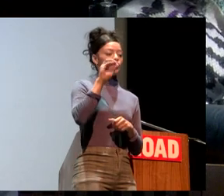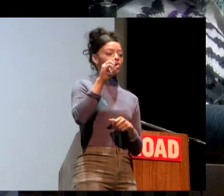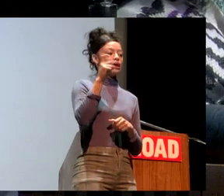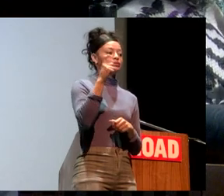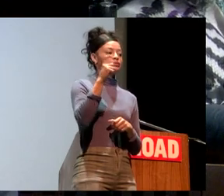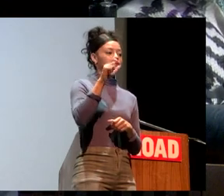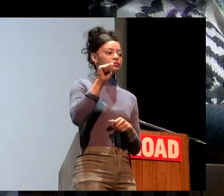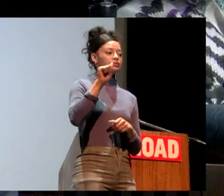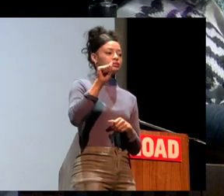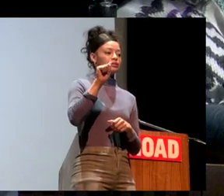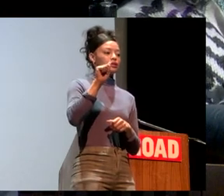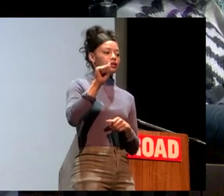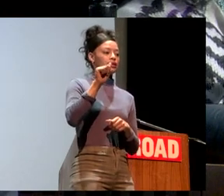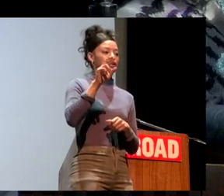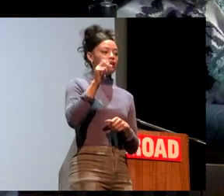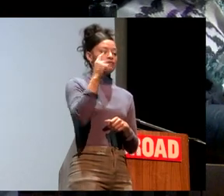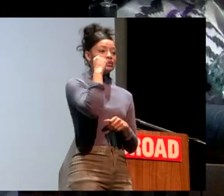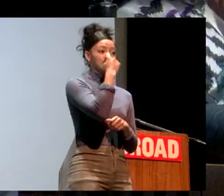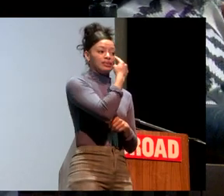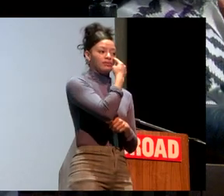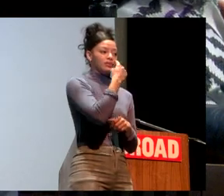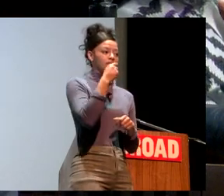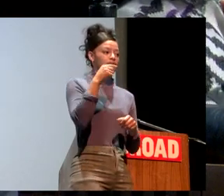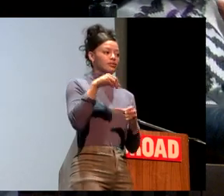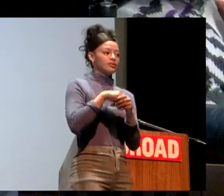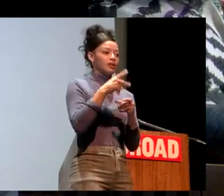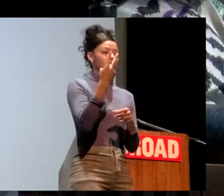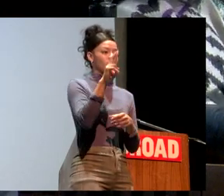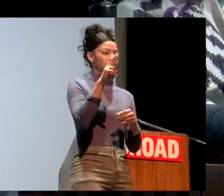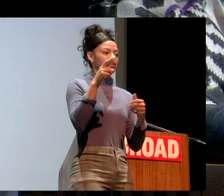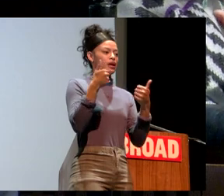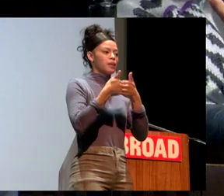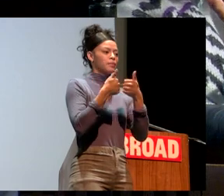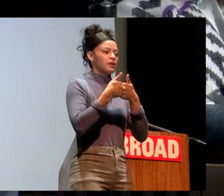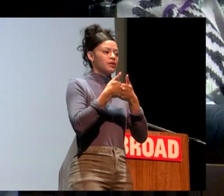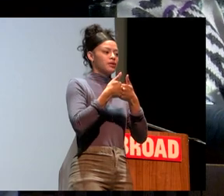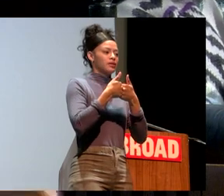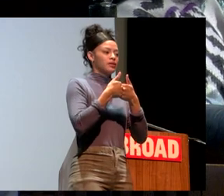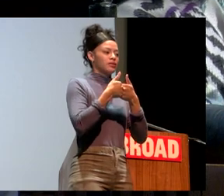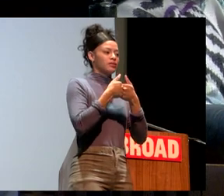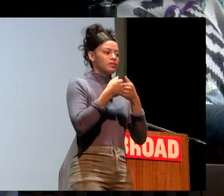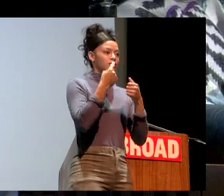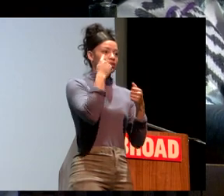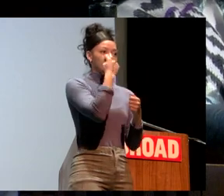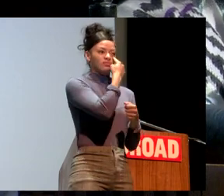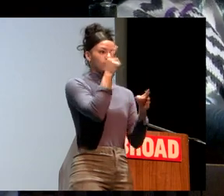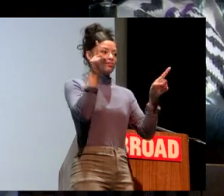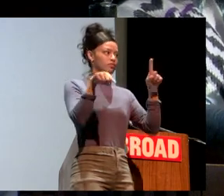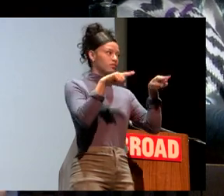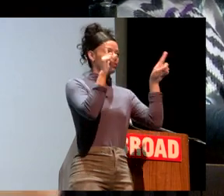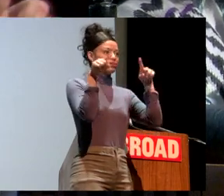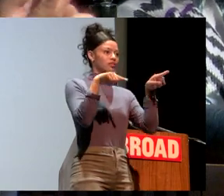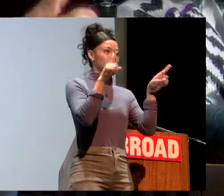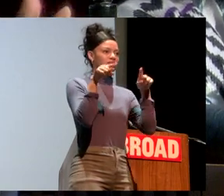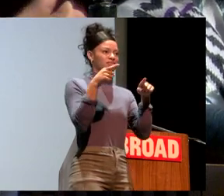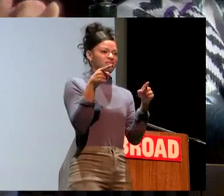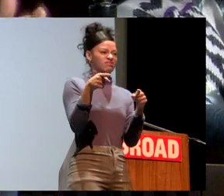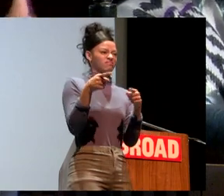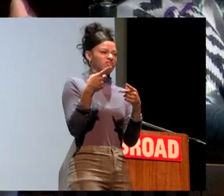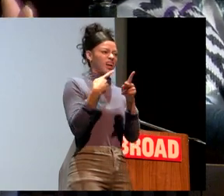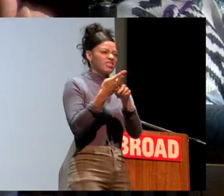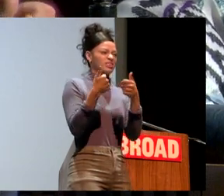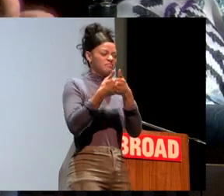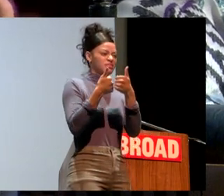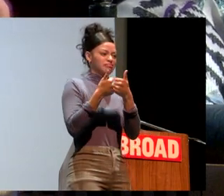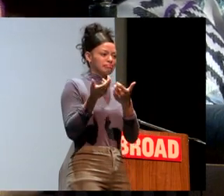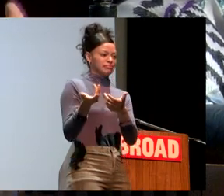the mouse. And you know, who is that? Is a Chrome X guys. So no, and Takashi was with his food. Oh, wait,